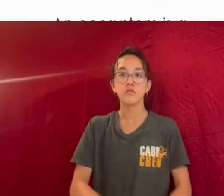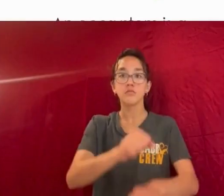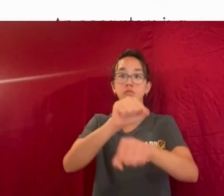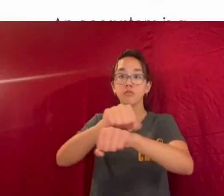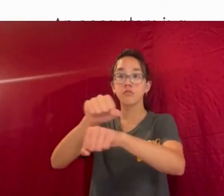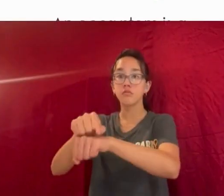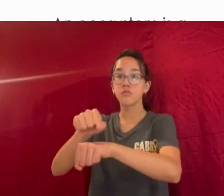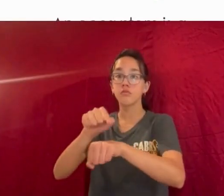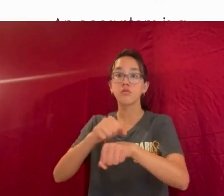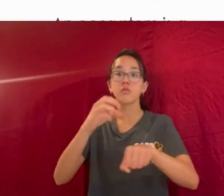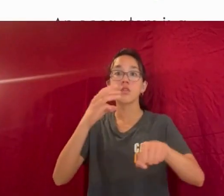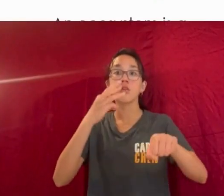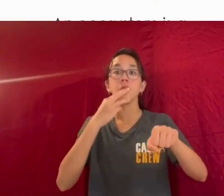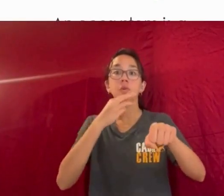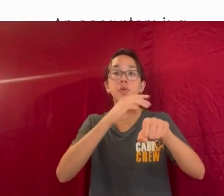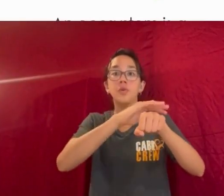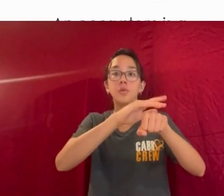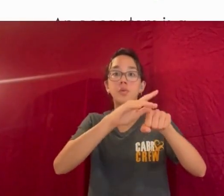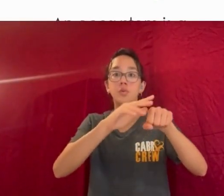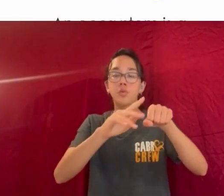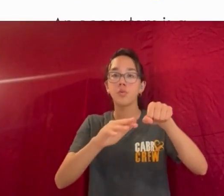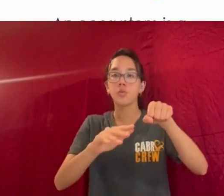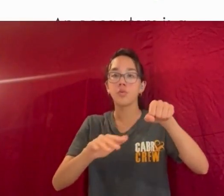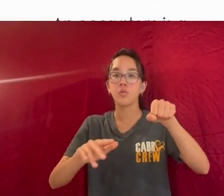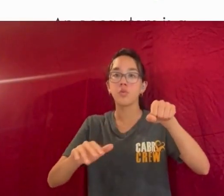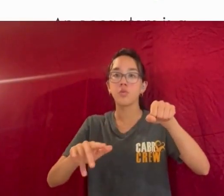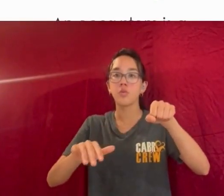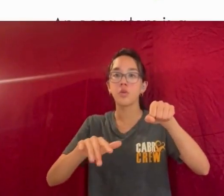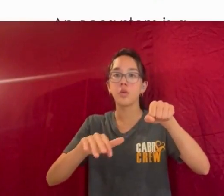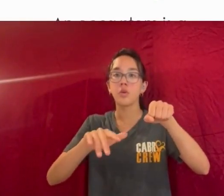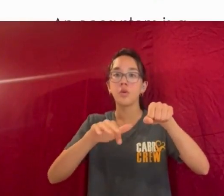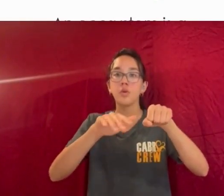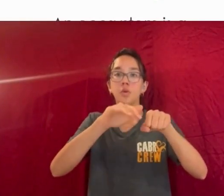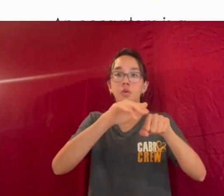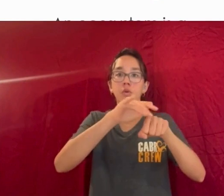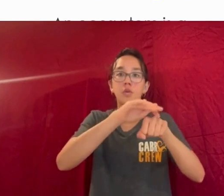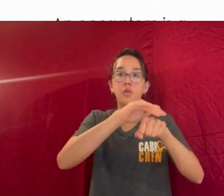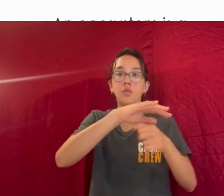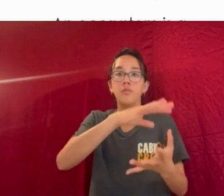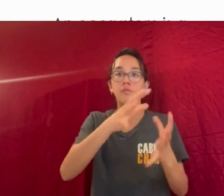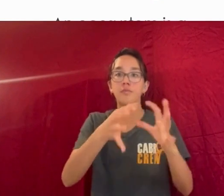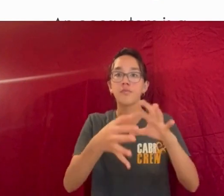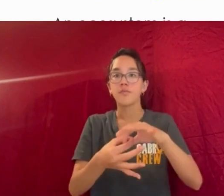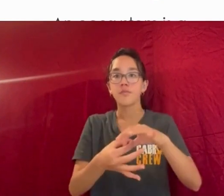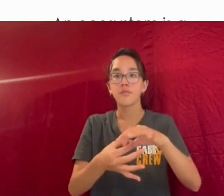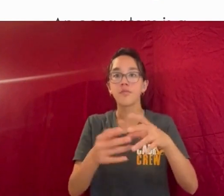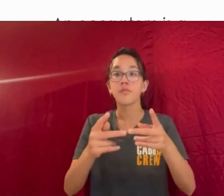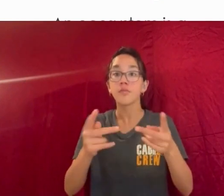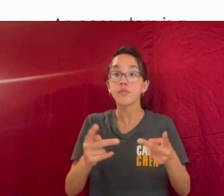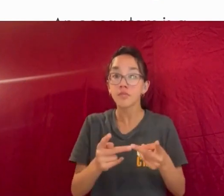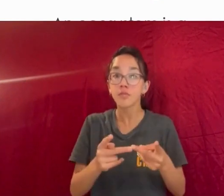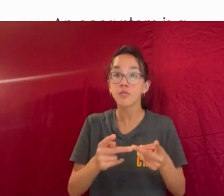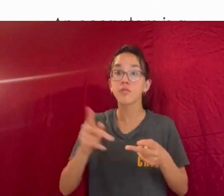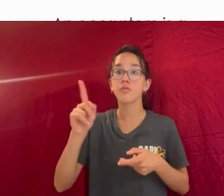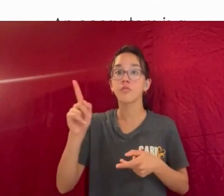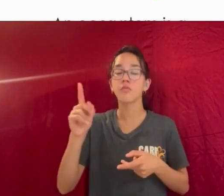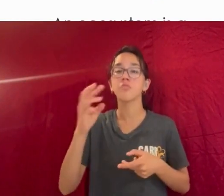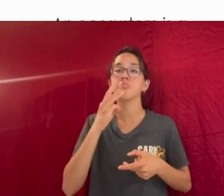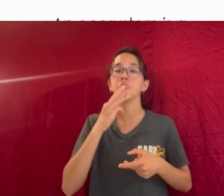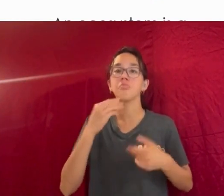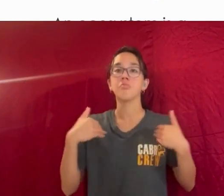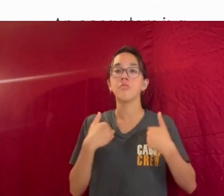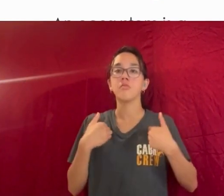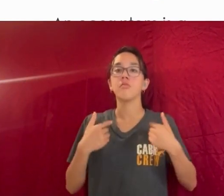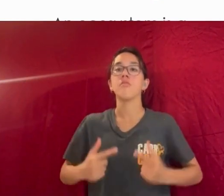So the Rocky Intertidal Ecosystem is this place where